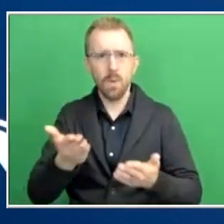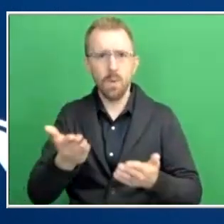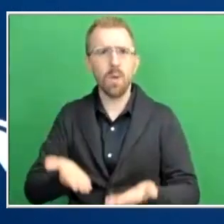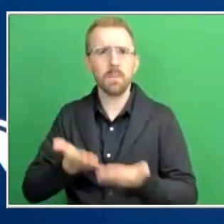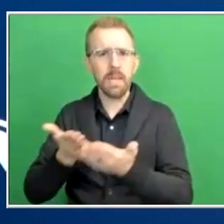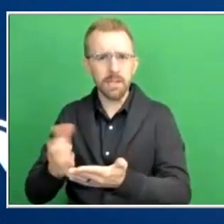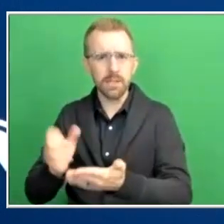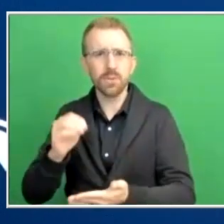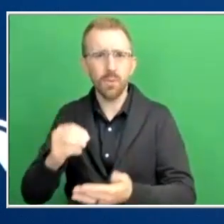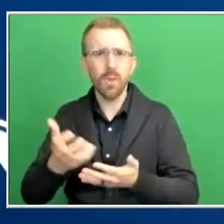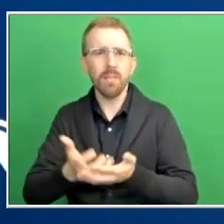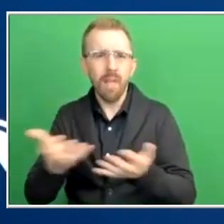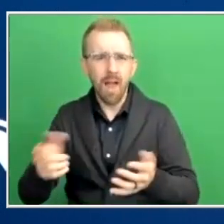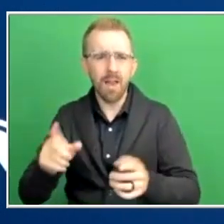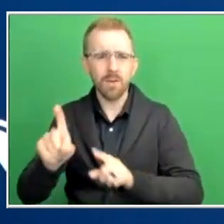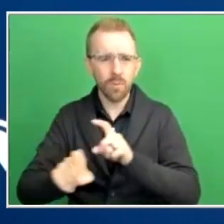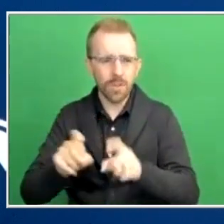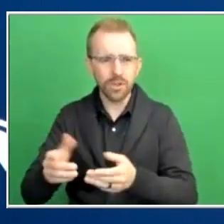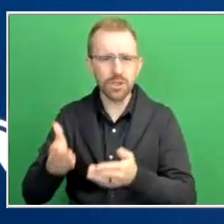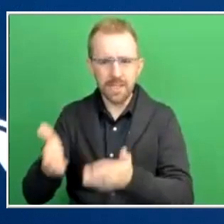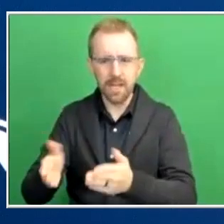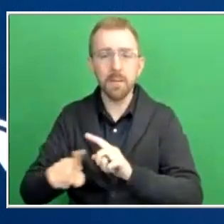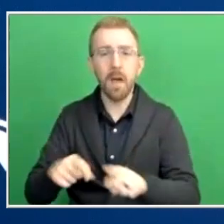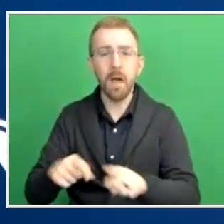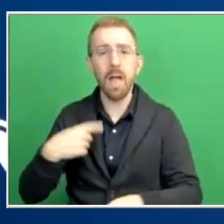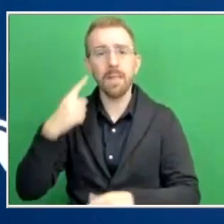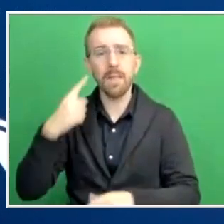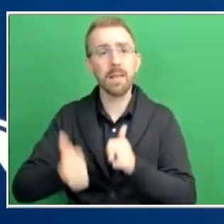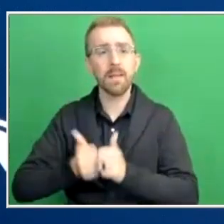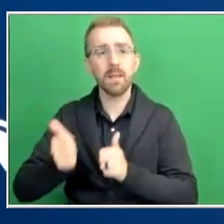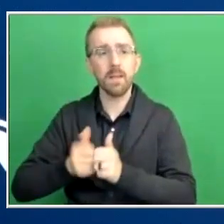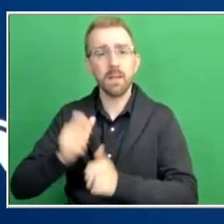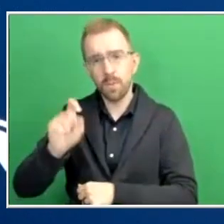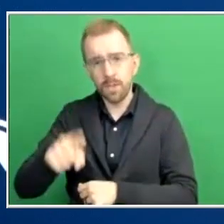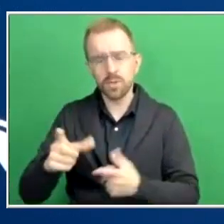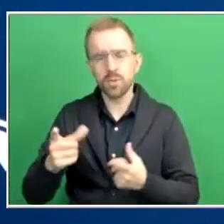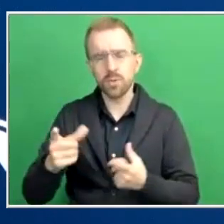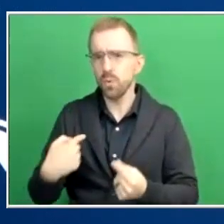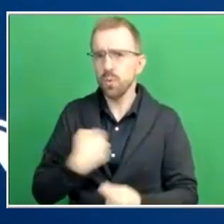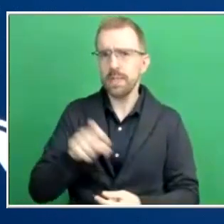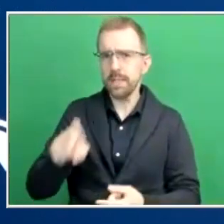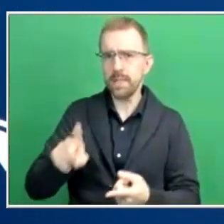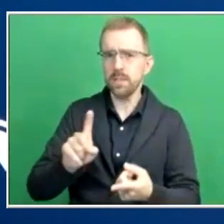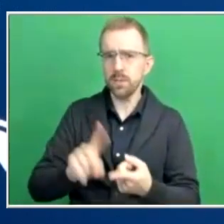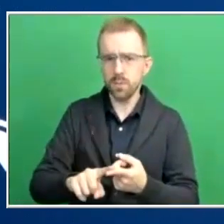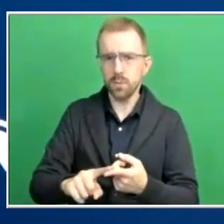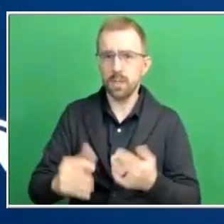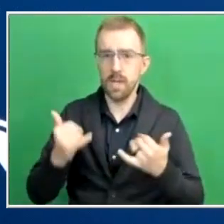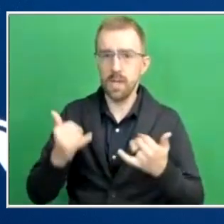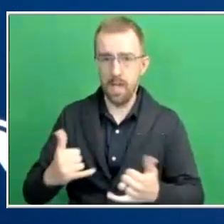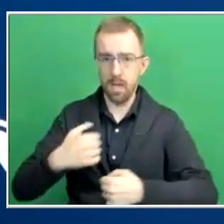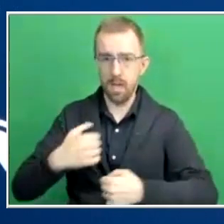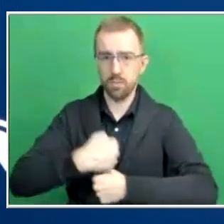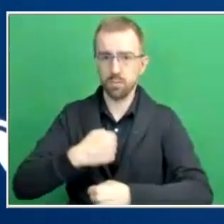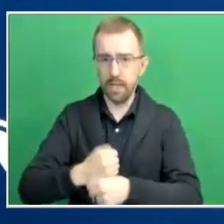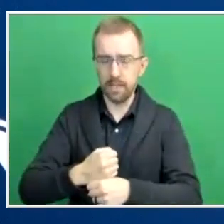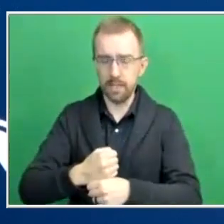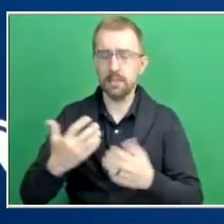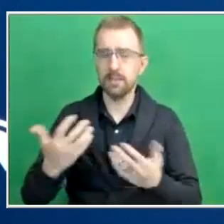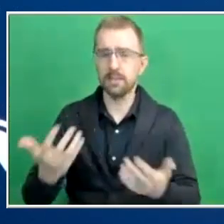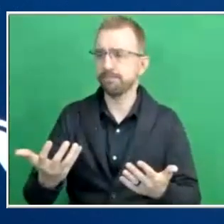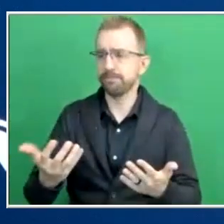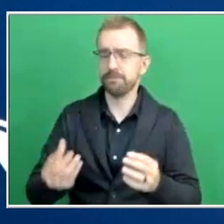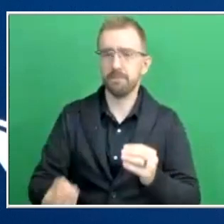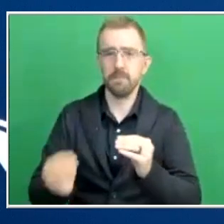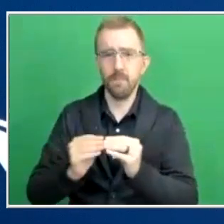I think there are a lot of questions there. But I think one of the major questions is, do we need to then now create a more